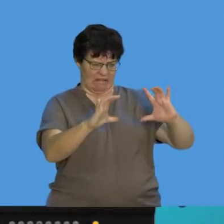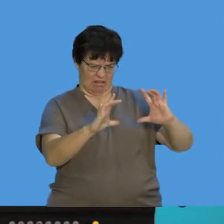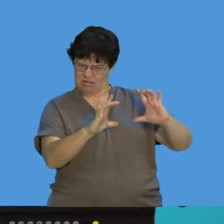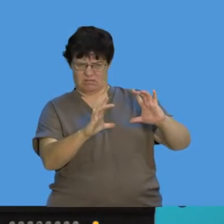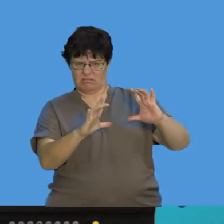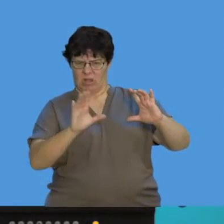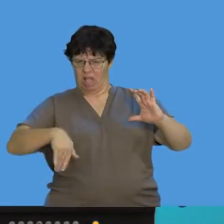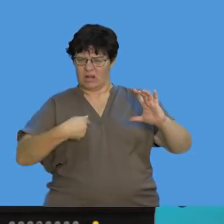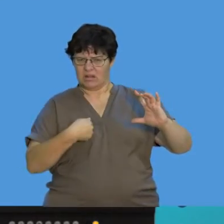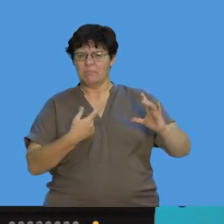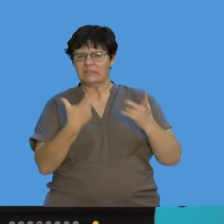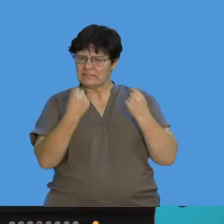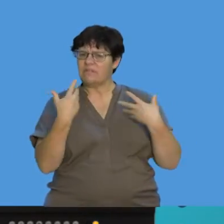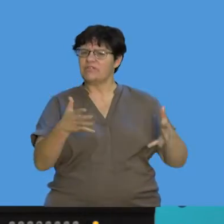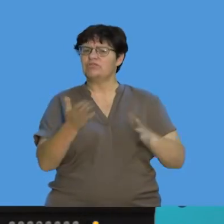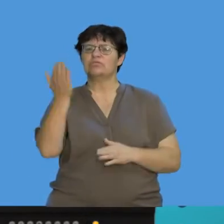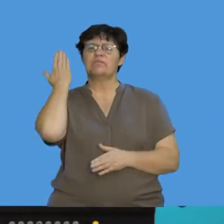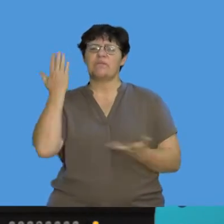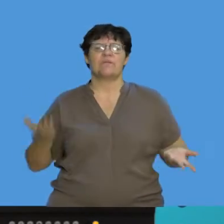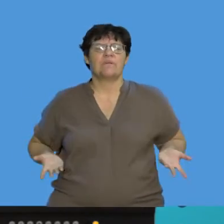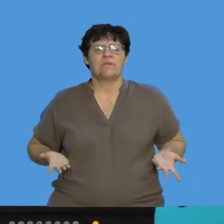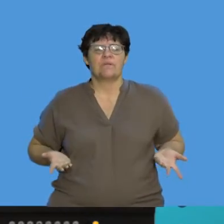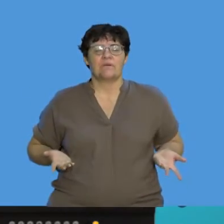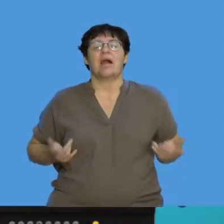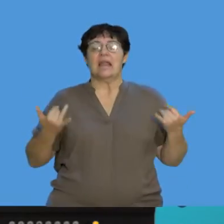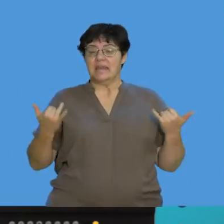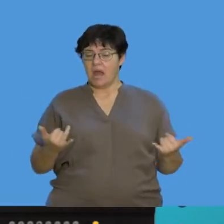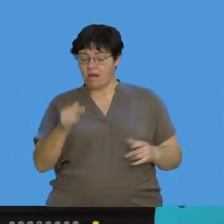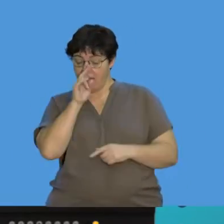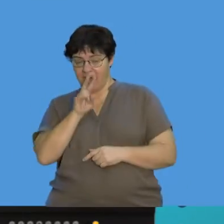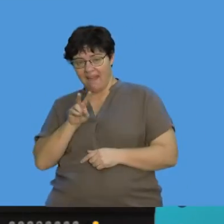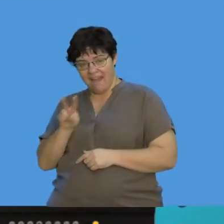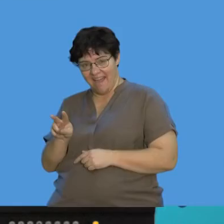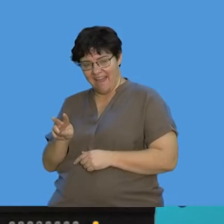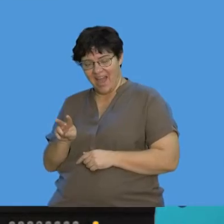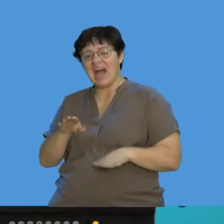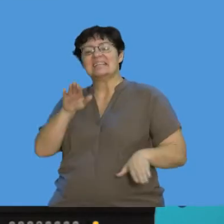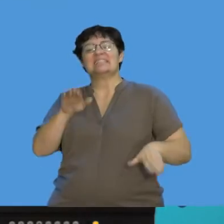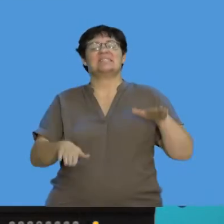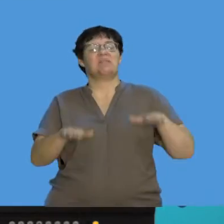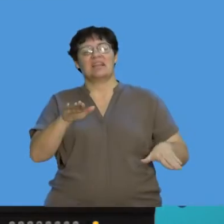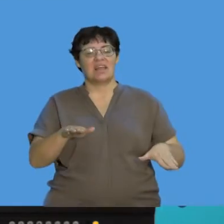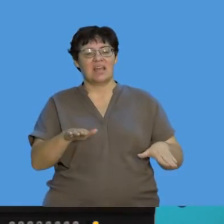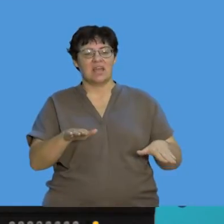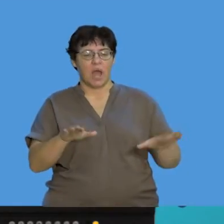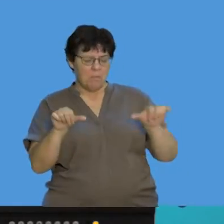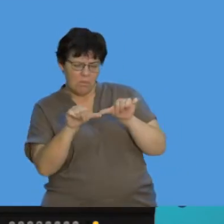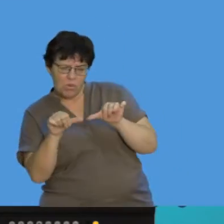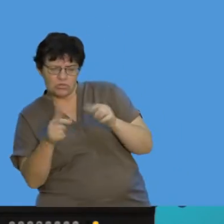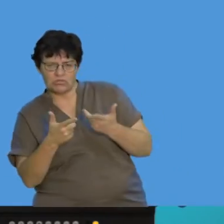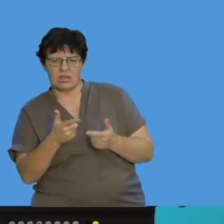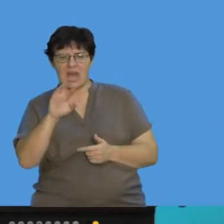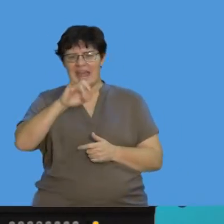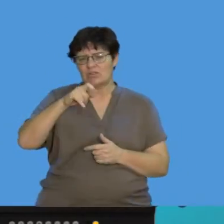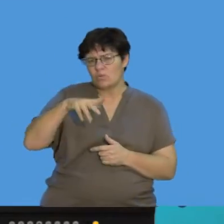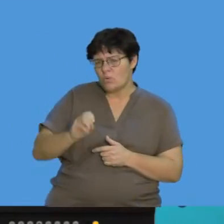and all, but you have done that previously, we're actually just looking at the similarity, the proportionality, the